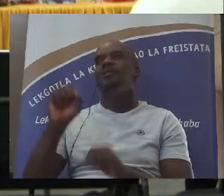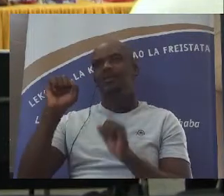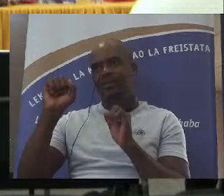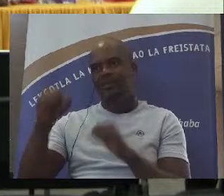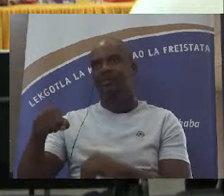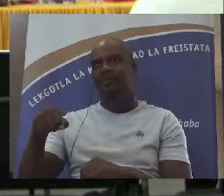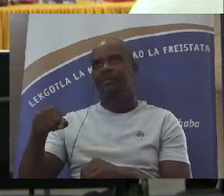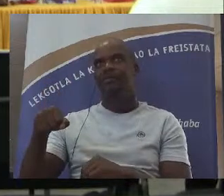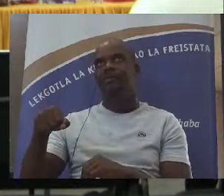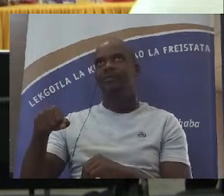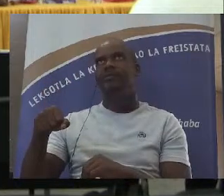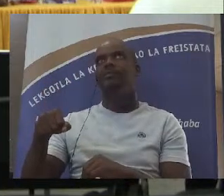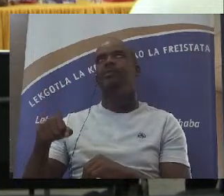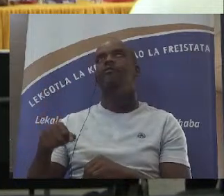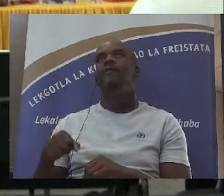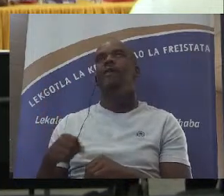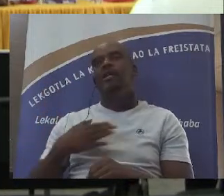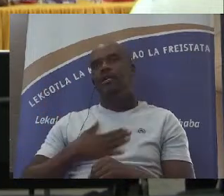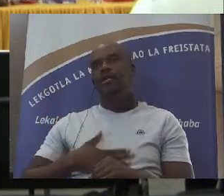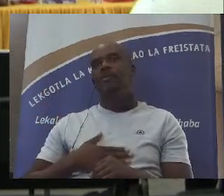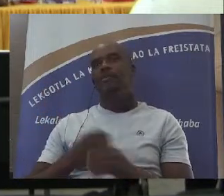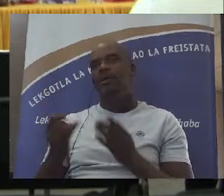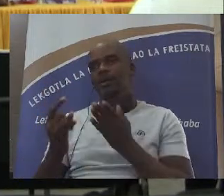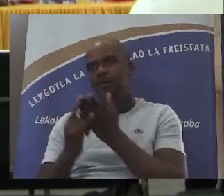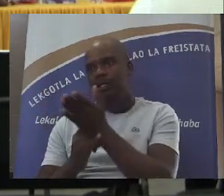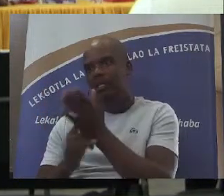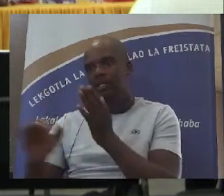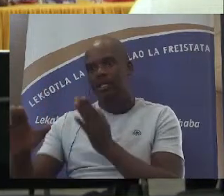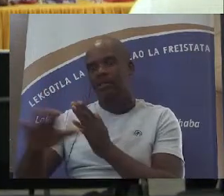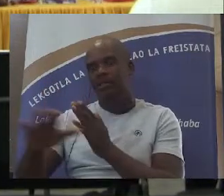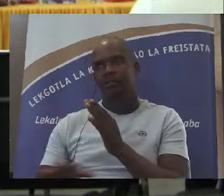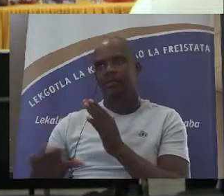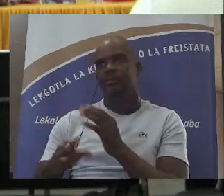Rabata Ukena Sebaken Sena.